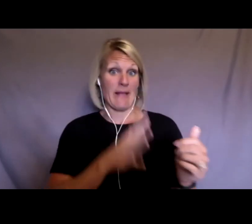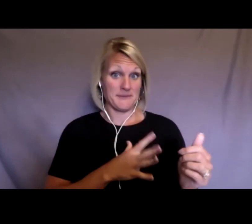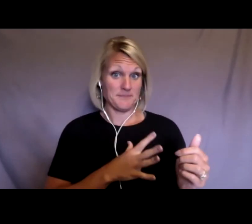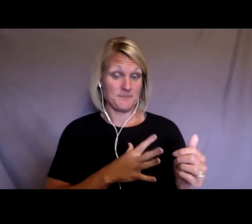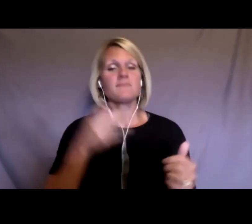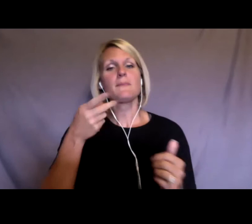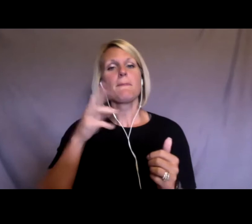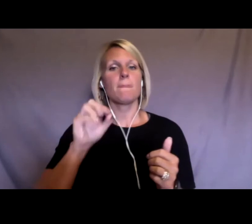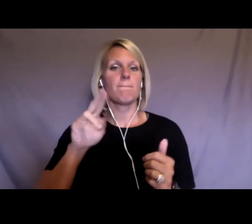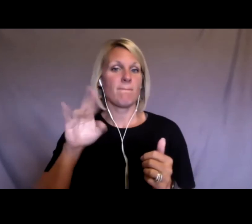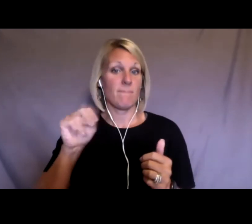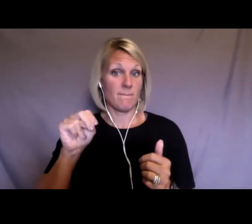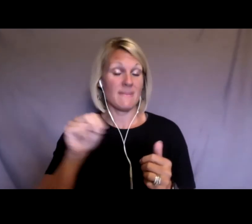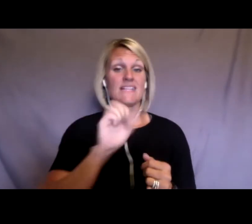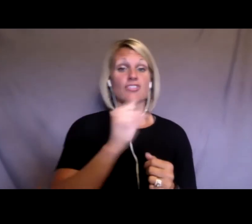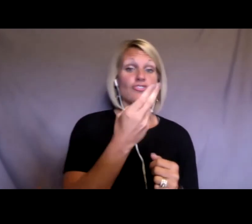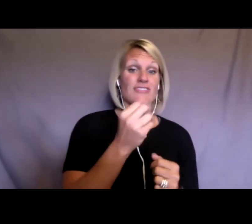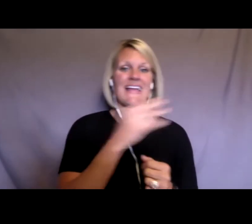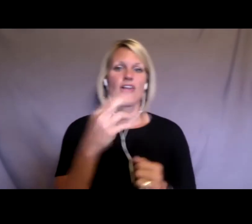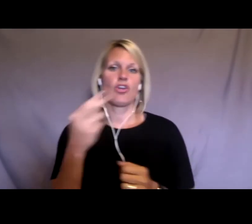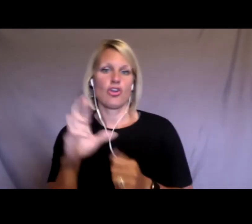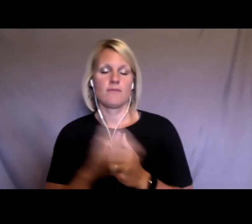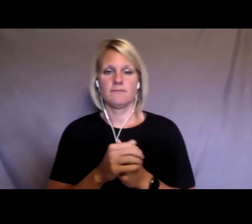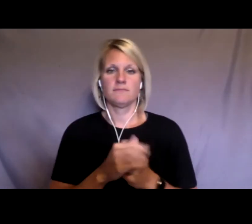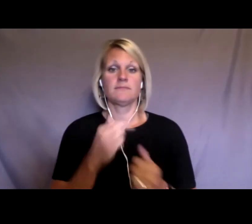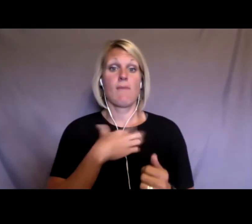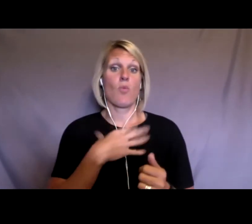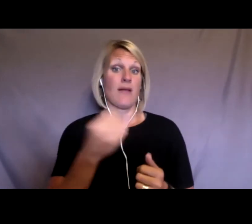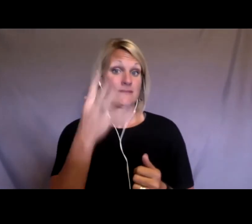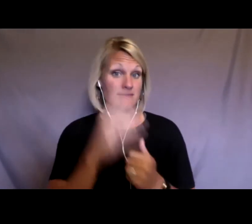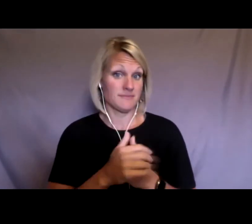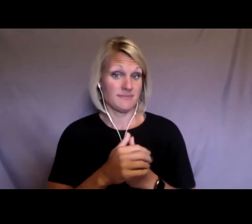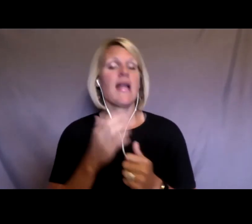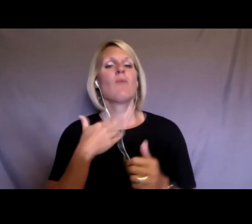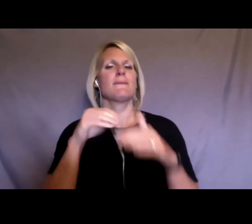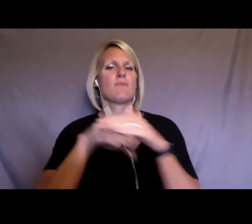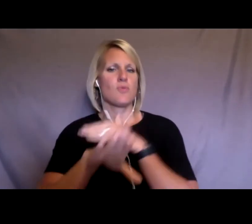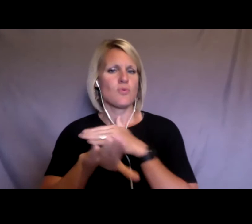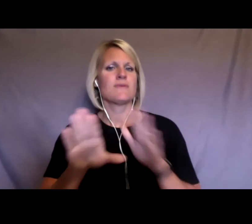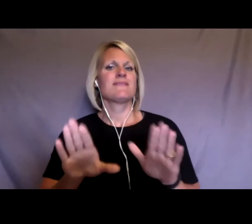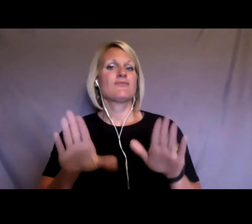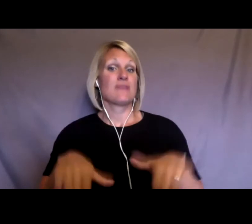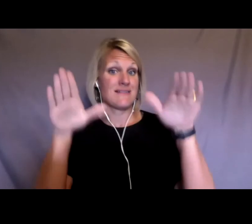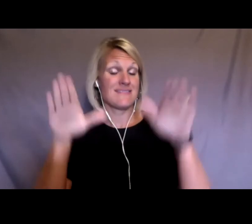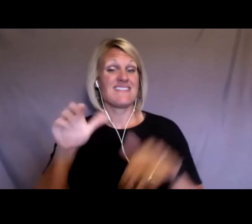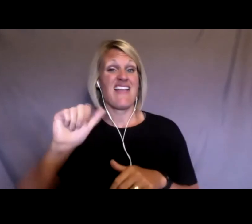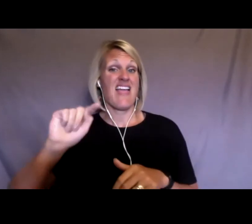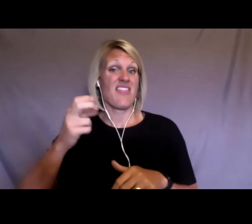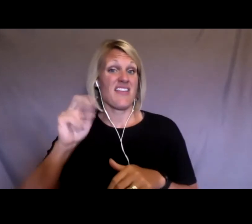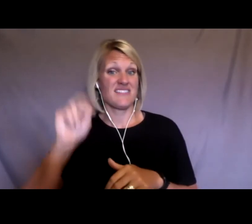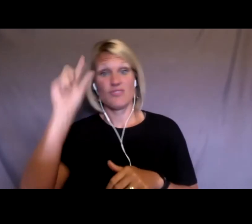pronouns are she and her. I'm white. I was actually born and raised in Athens, Greece, like